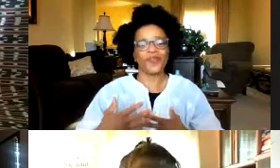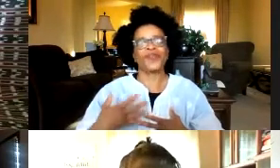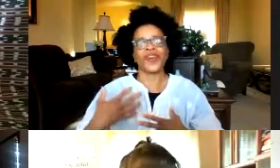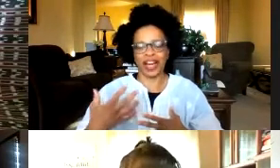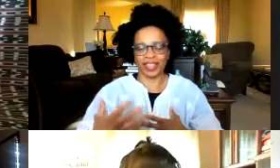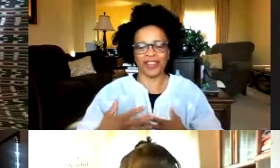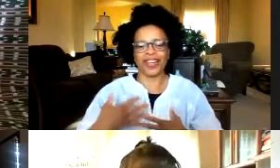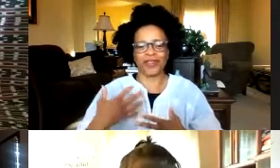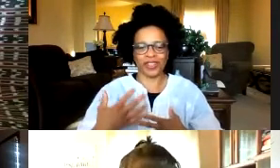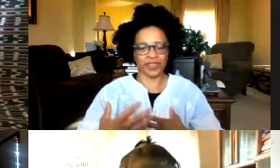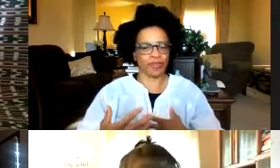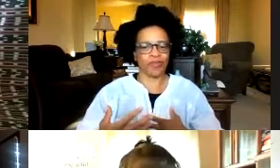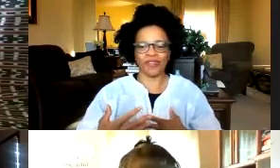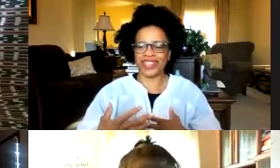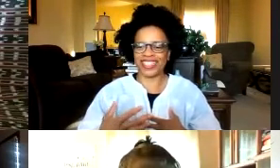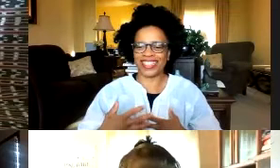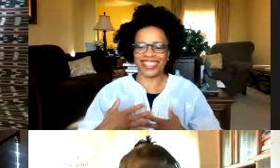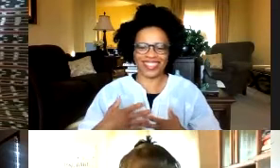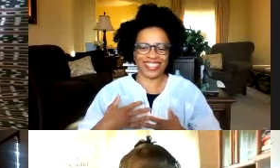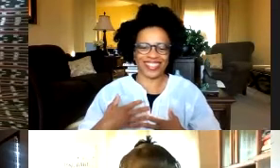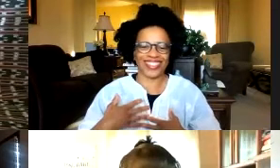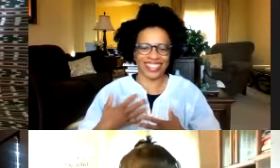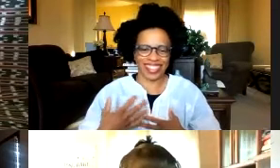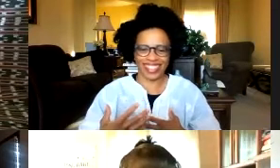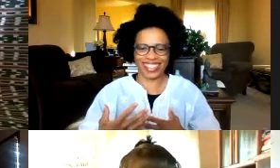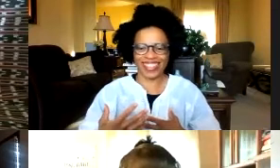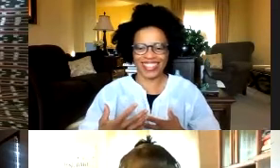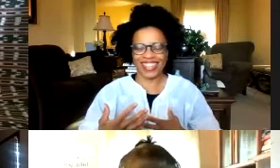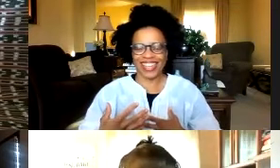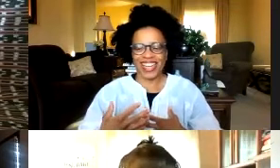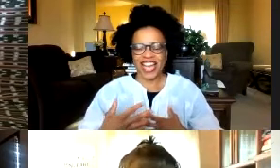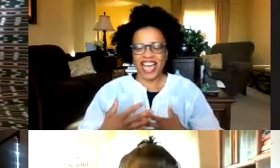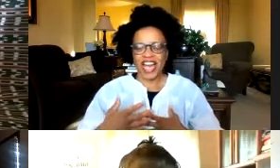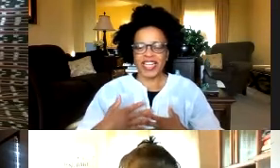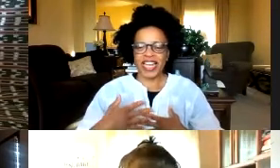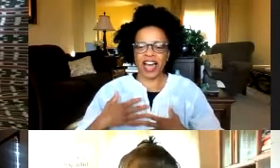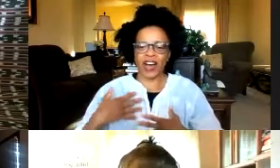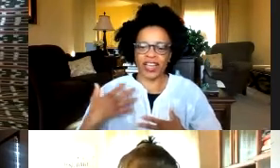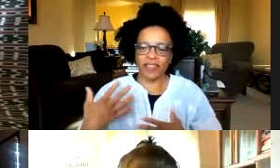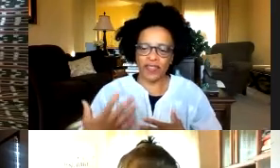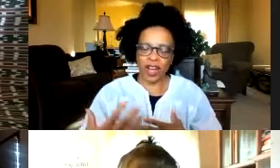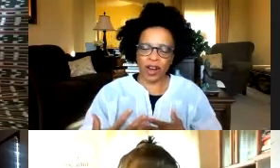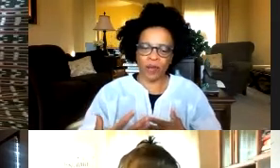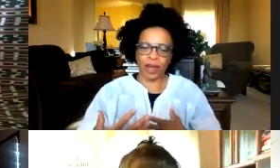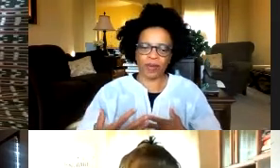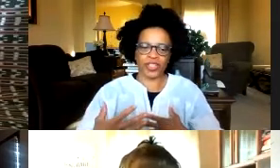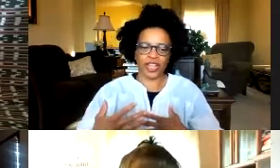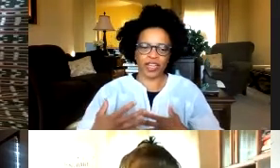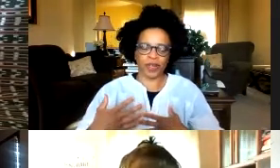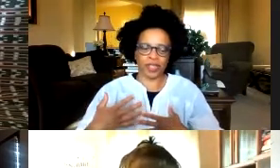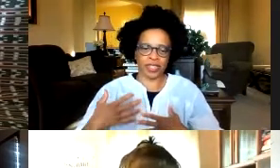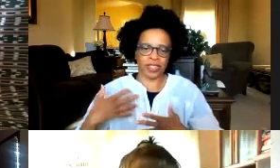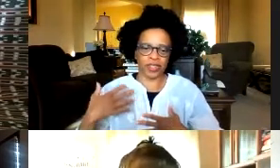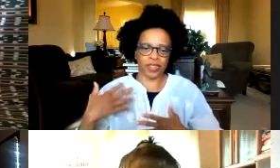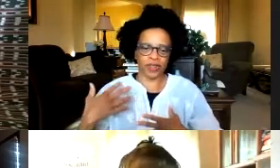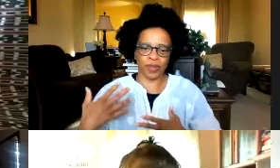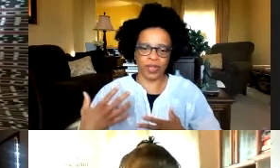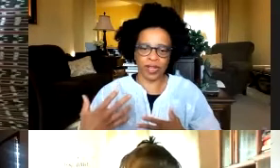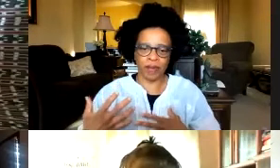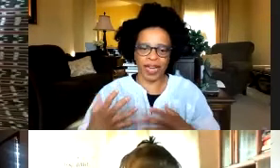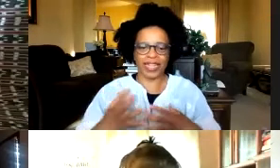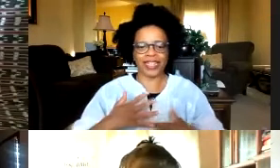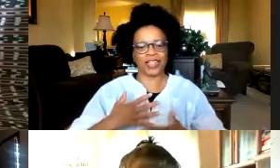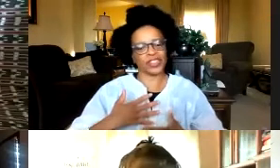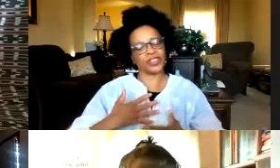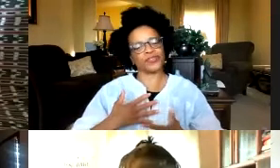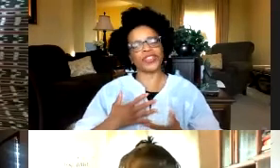Yeah, I love it. I wish there were more faces of color. Yeah. Now, if our white racialized brothers and sisters will